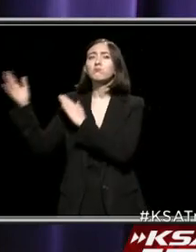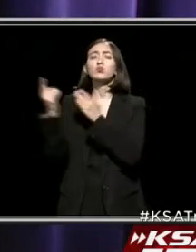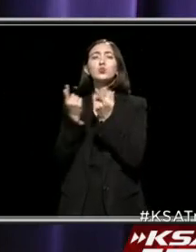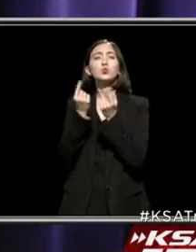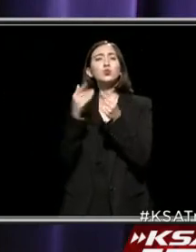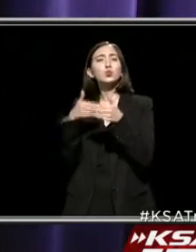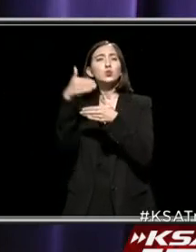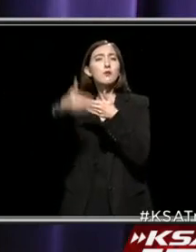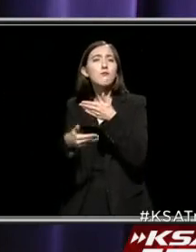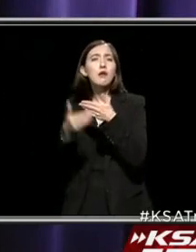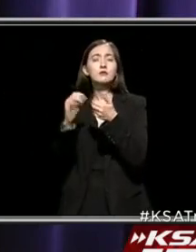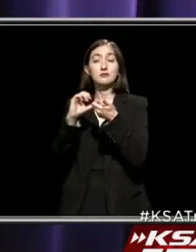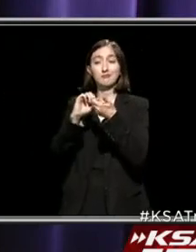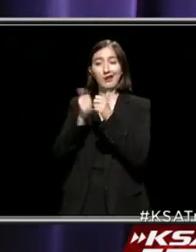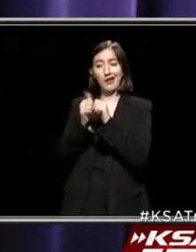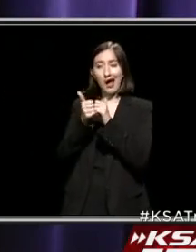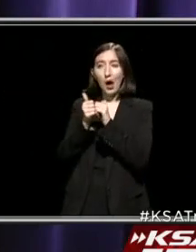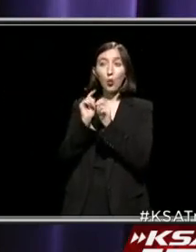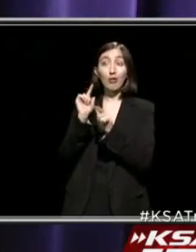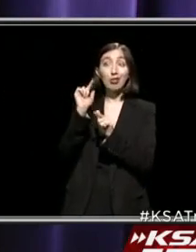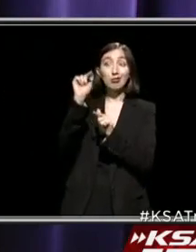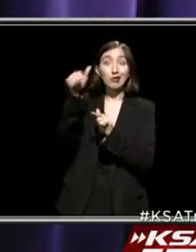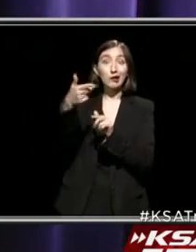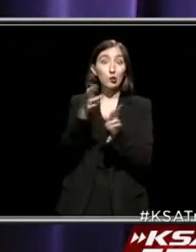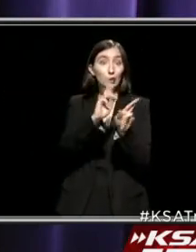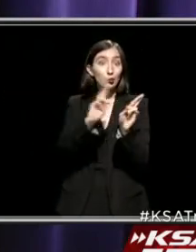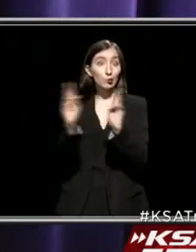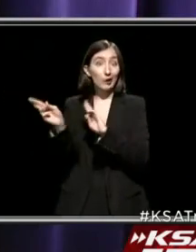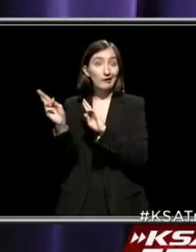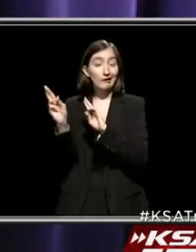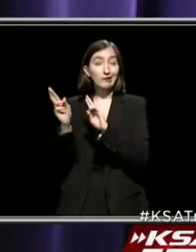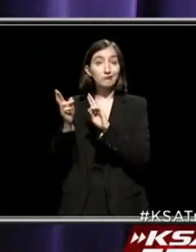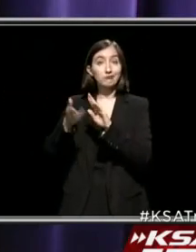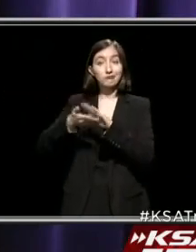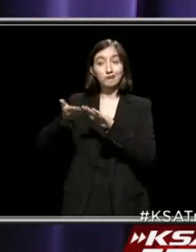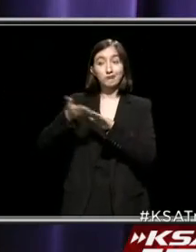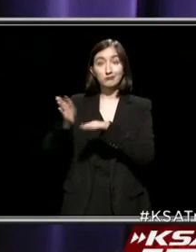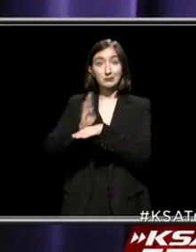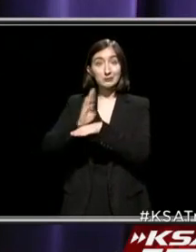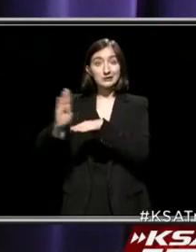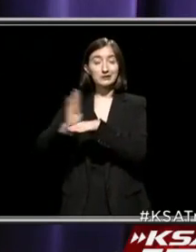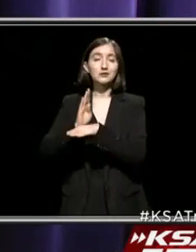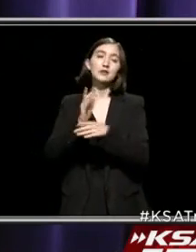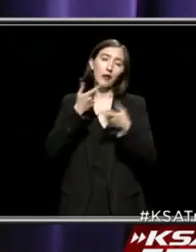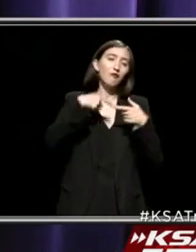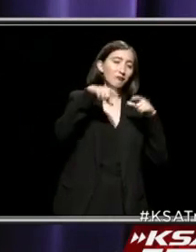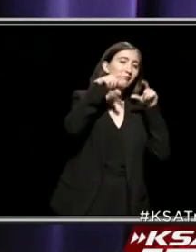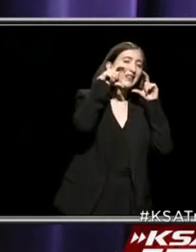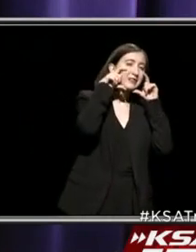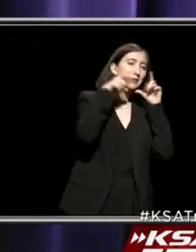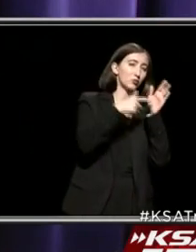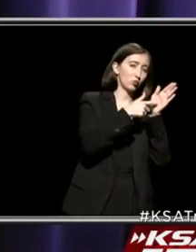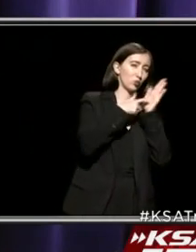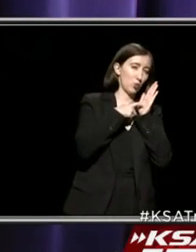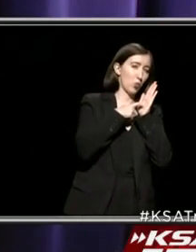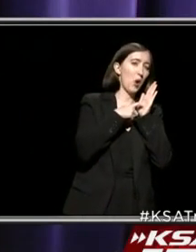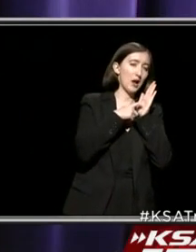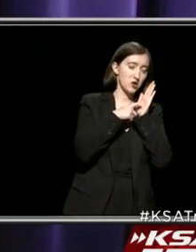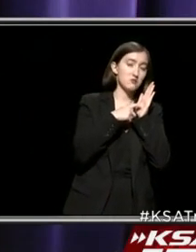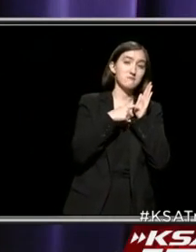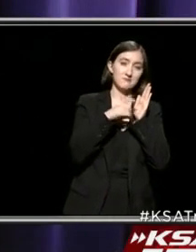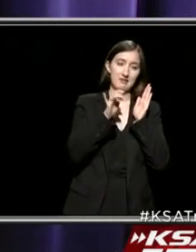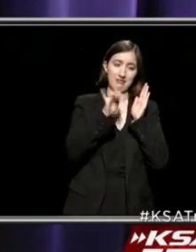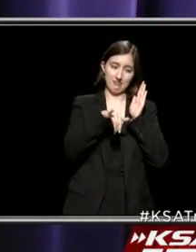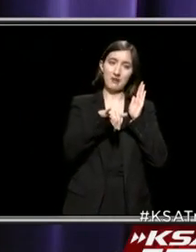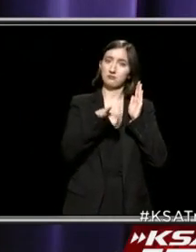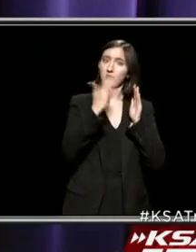need to do as we phase in. And the face mask is certainly one of those, and one that's why we put that in place right here at